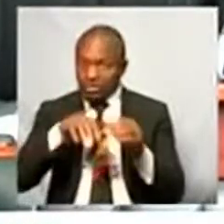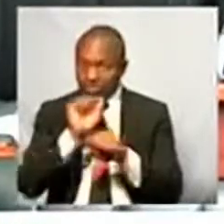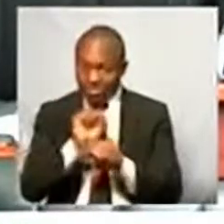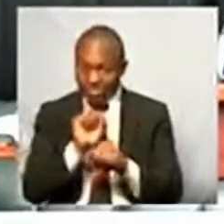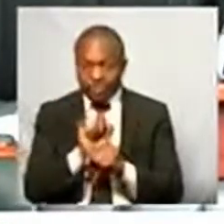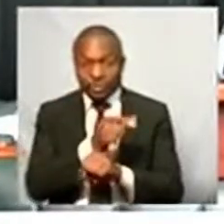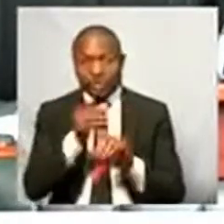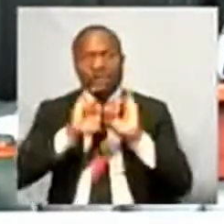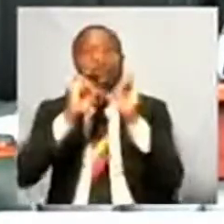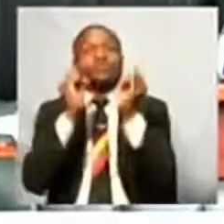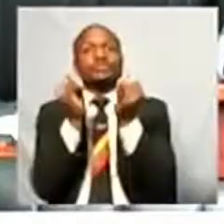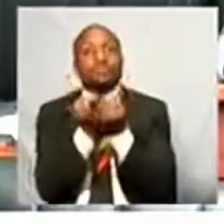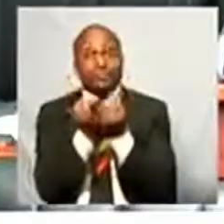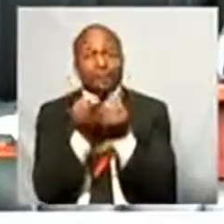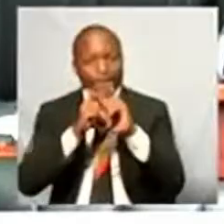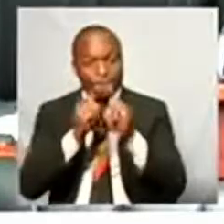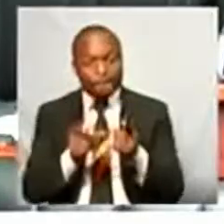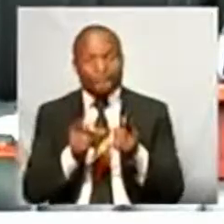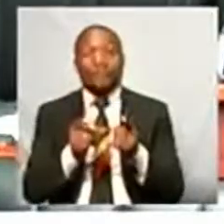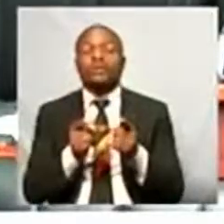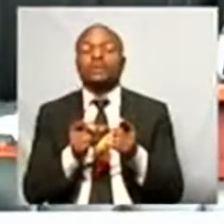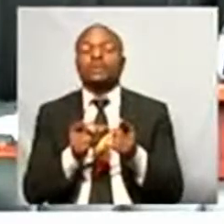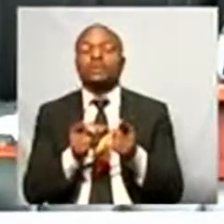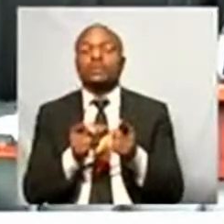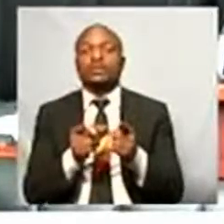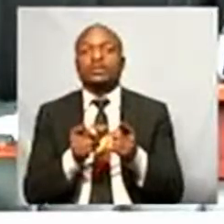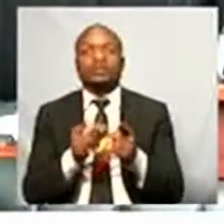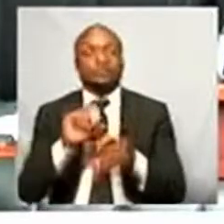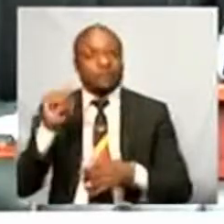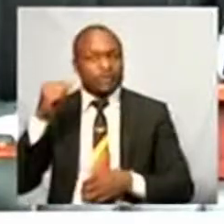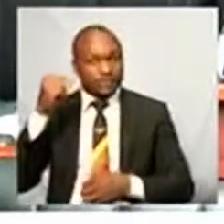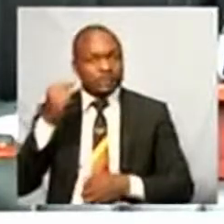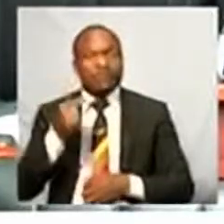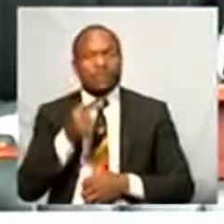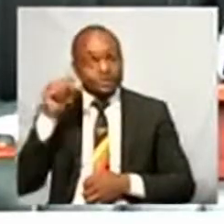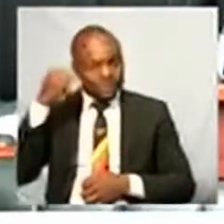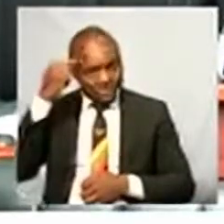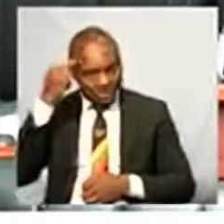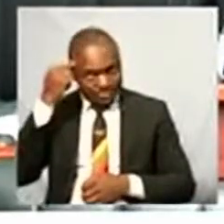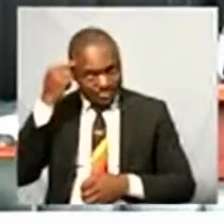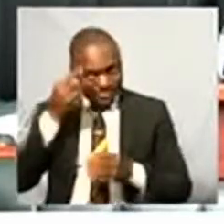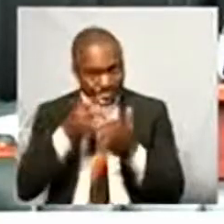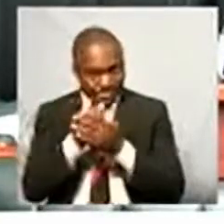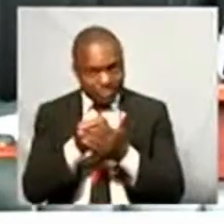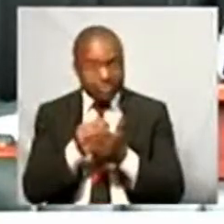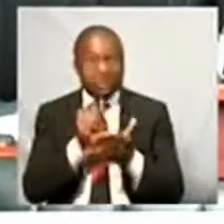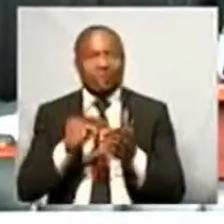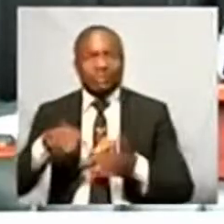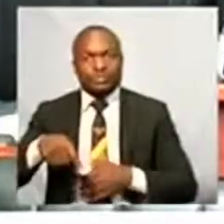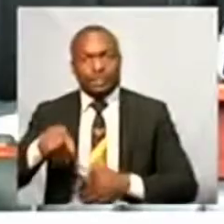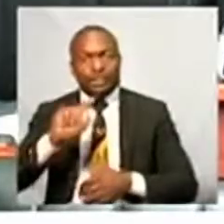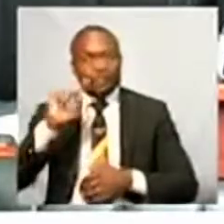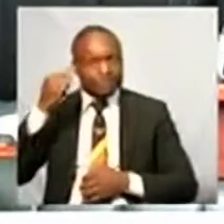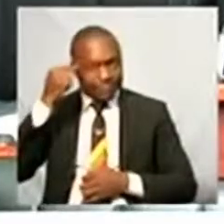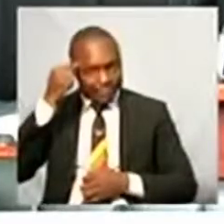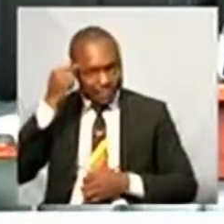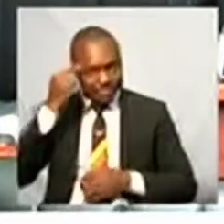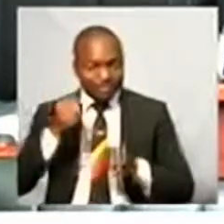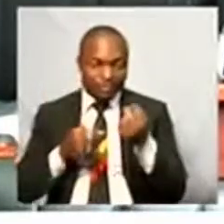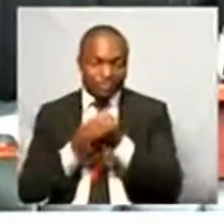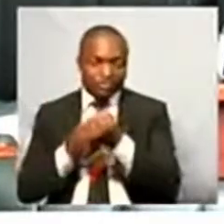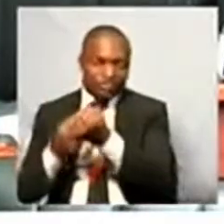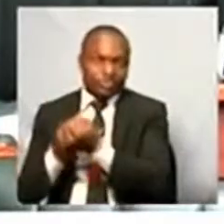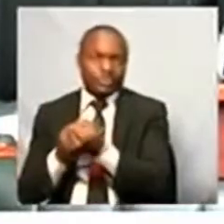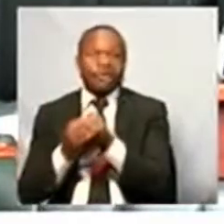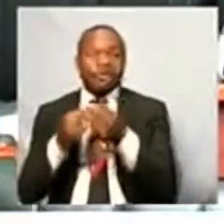affected institutions, but also erodes the government's fiscal space. This limits the ability of the government to fund